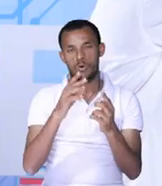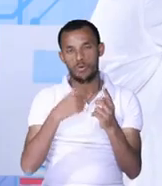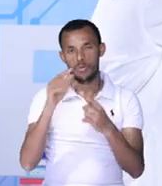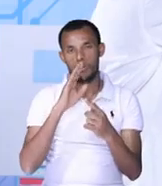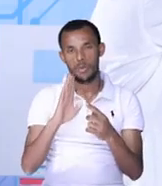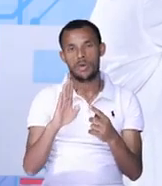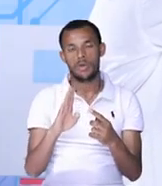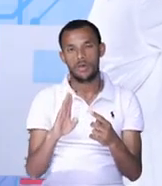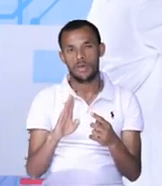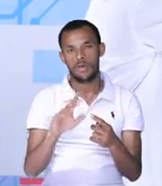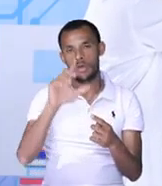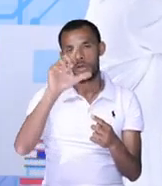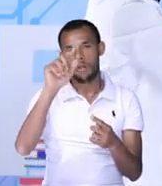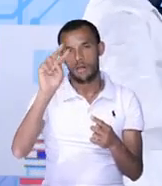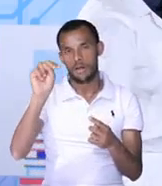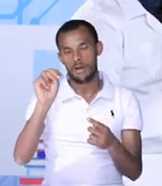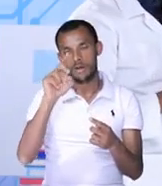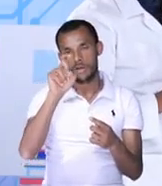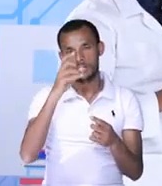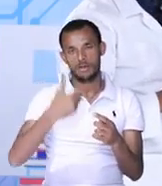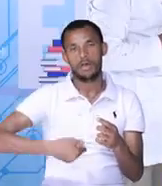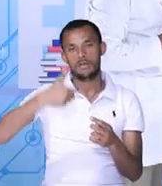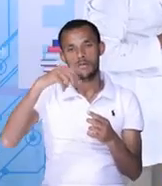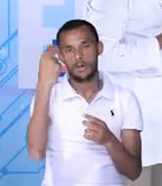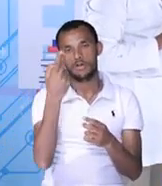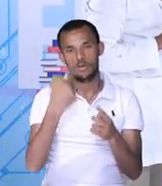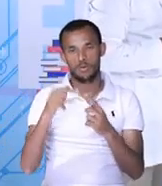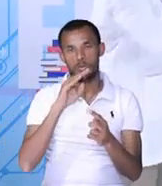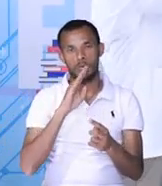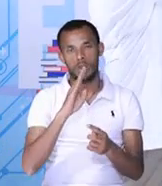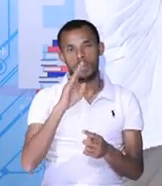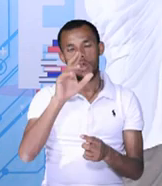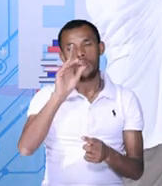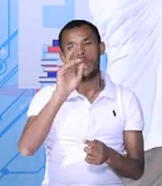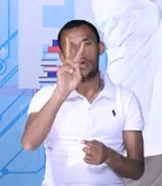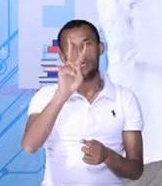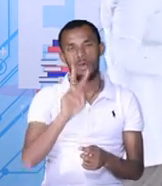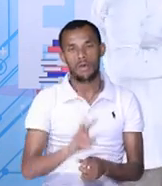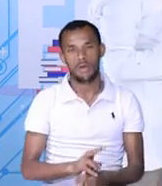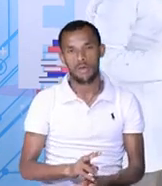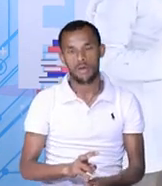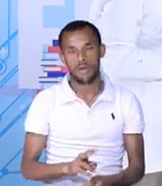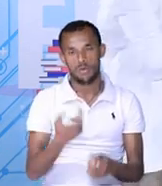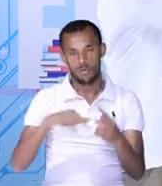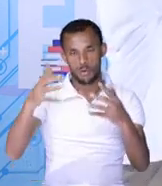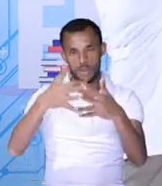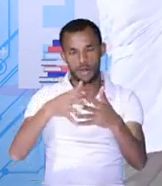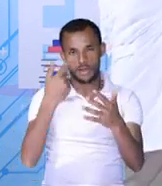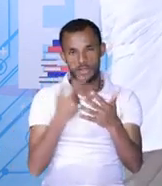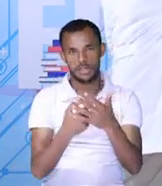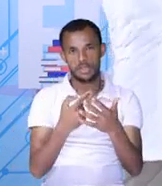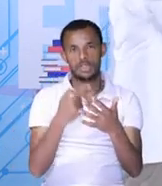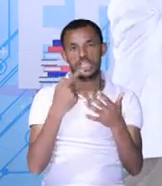one, you have to let u to be ln x, the other function to be dv. So to integrate this, by